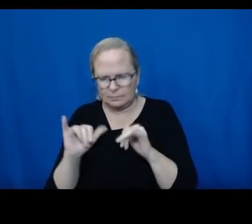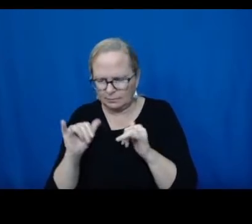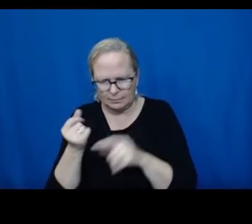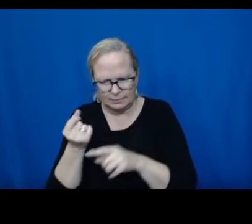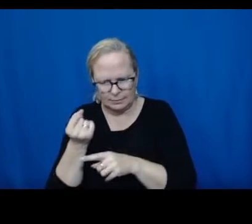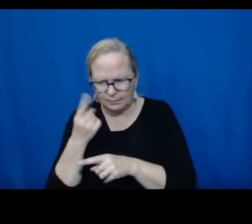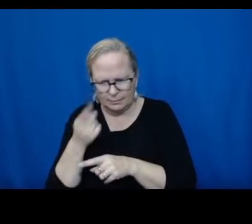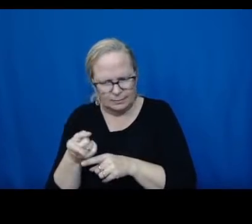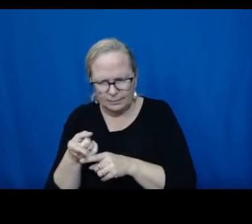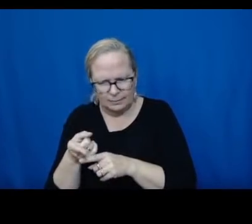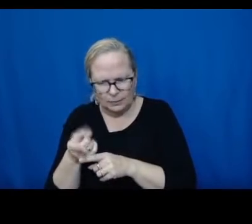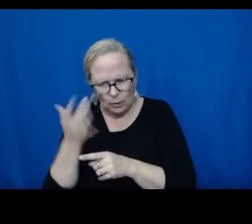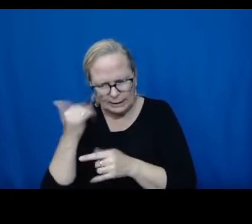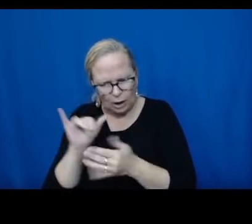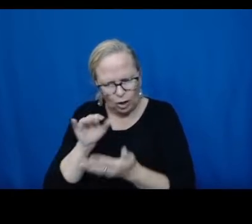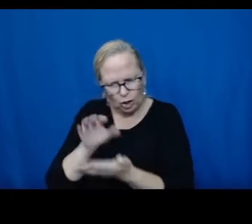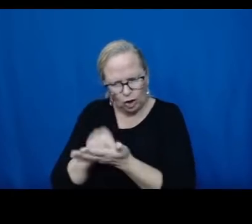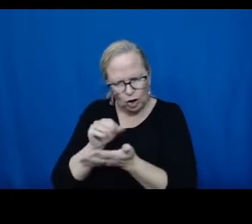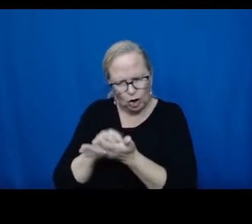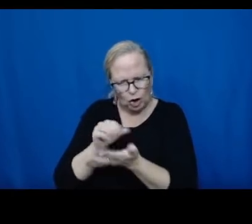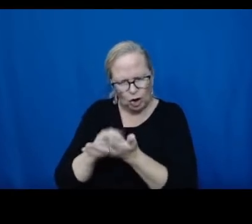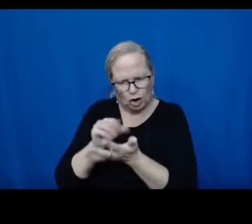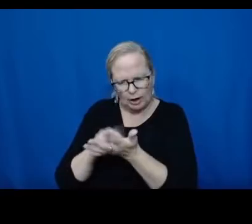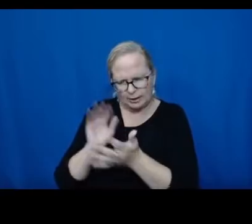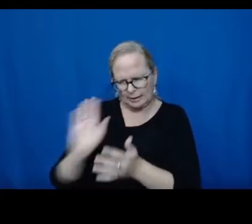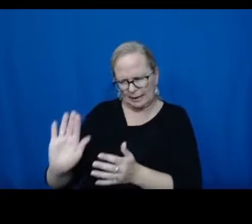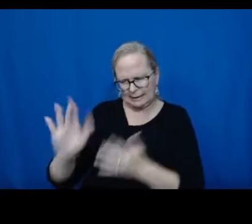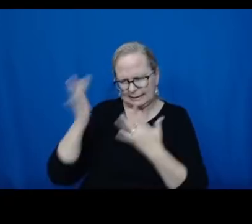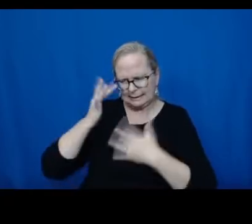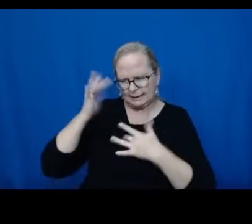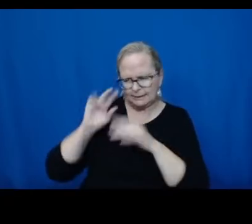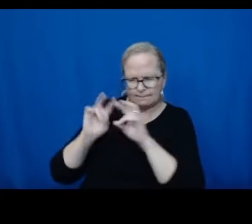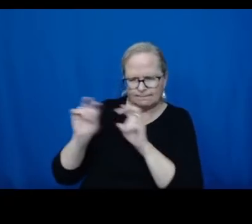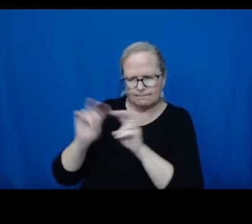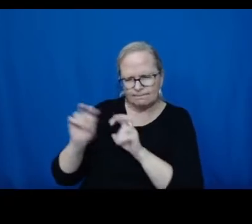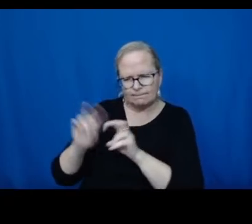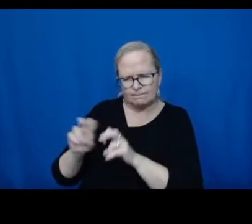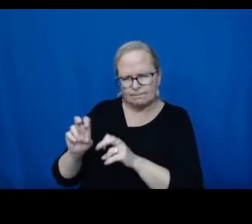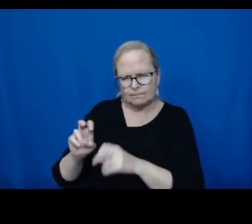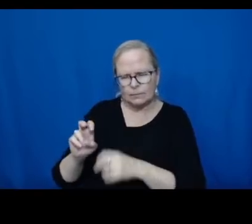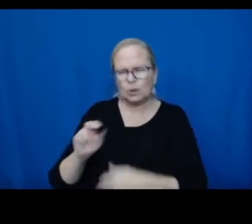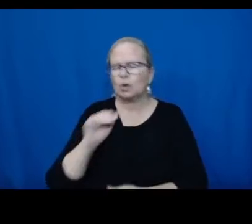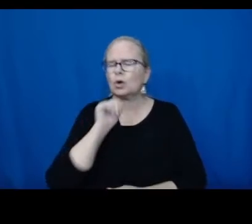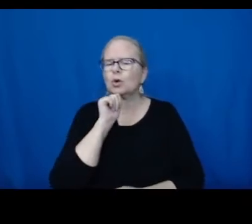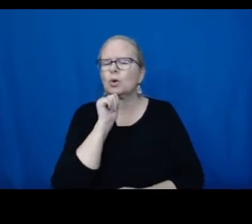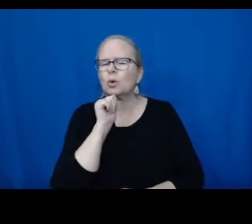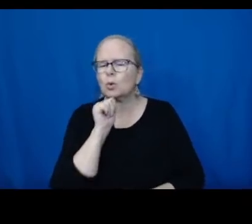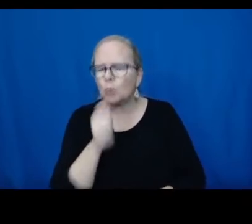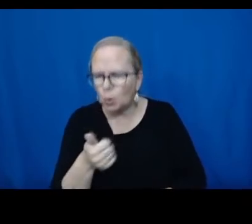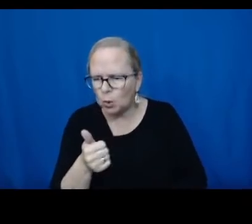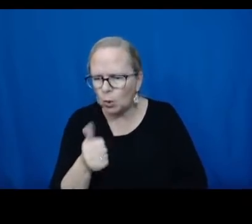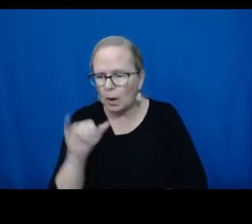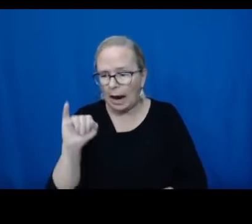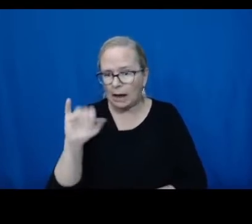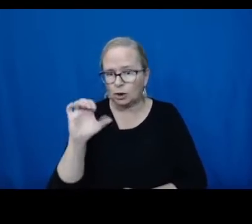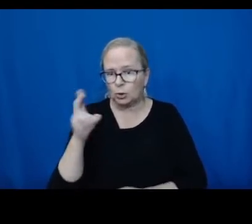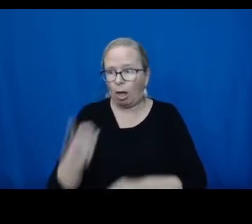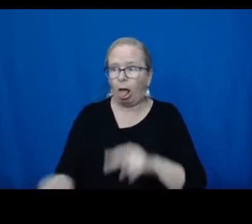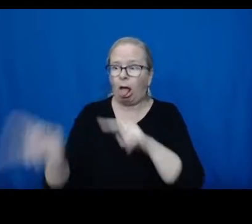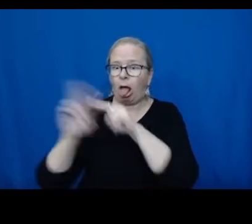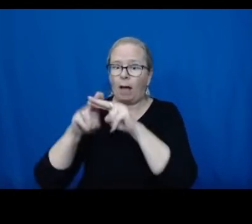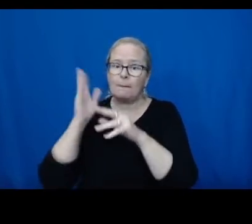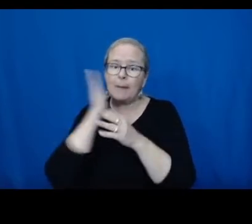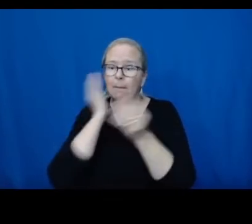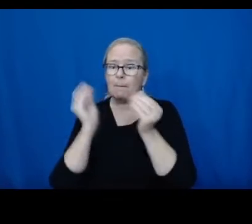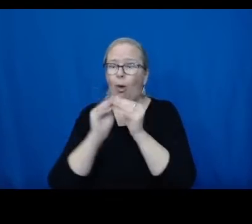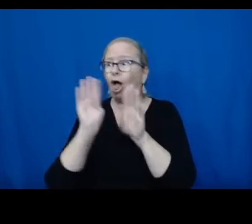increase the ICU beds to increase your capacity before you trigger. We still don't know what the impact of even mild to moderate